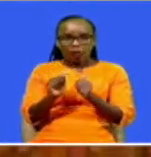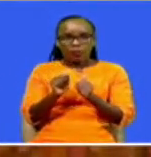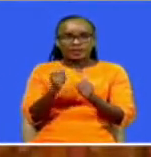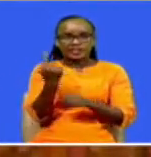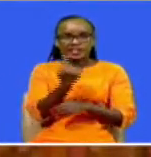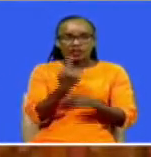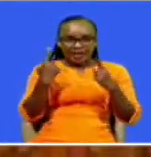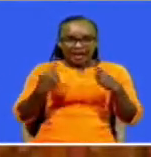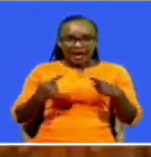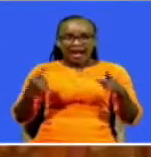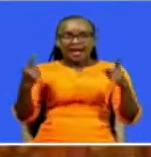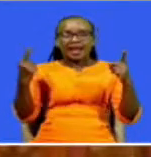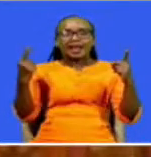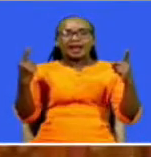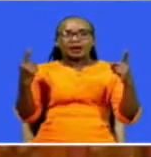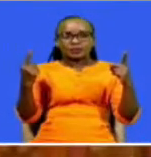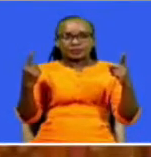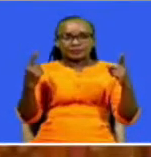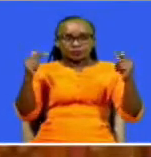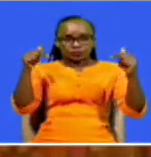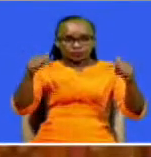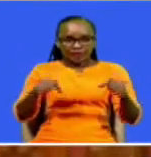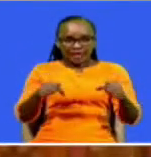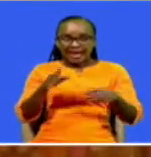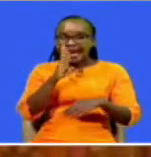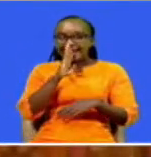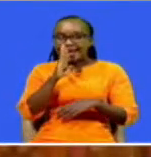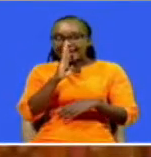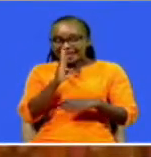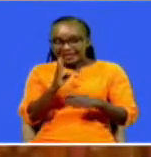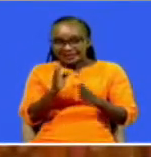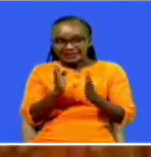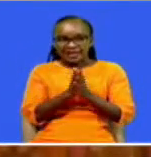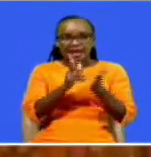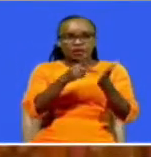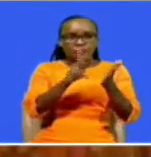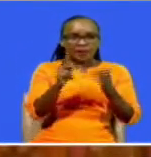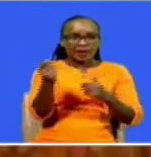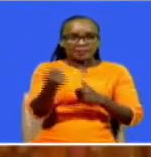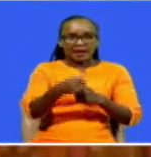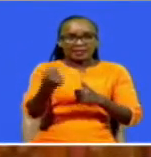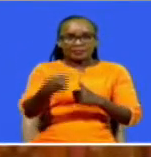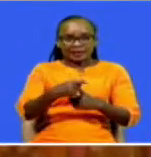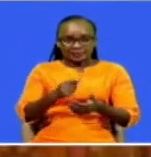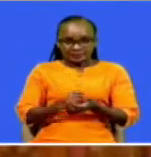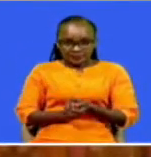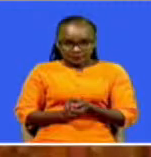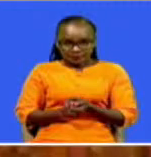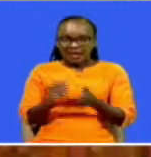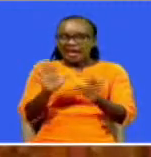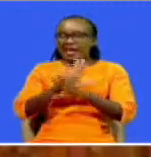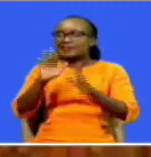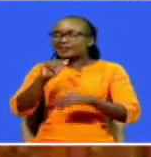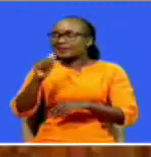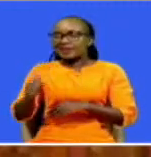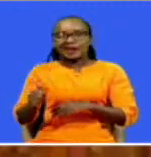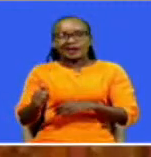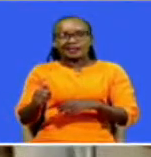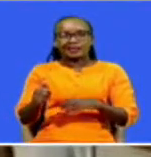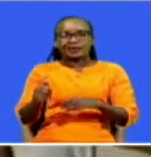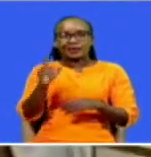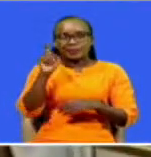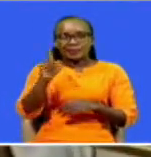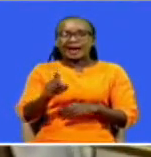is only enough to pay debt and to pay salaries. Everything else, we have to